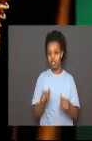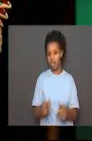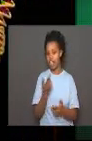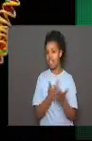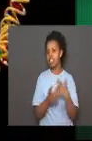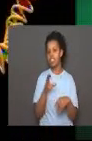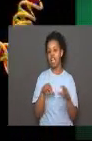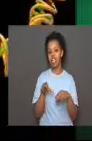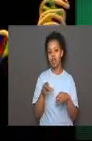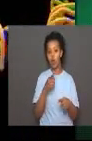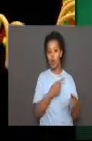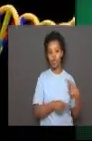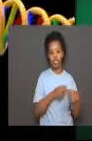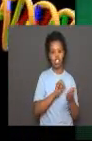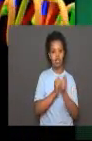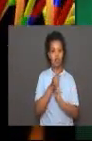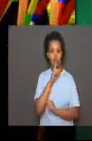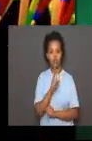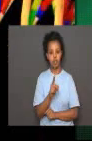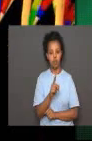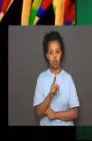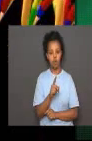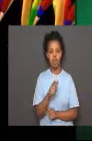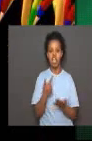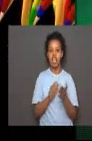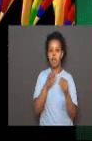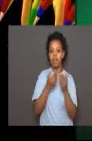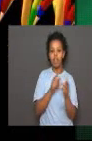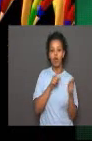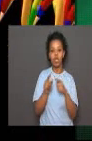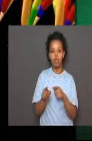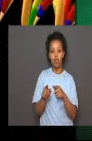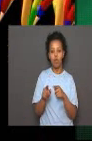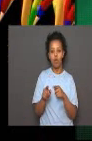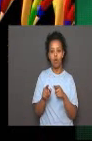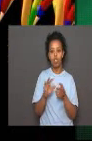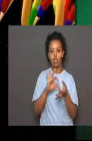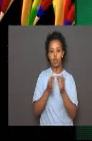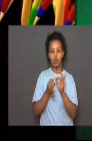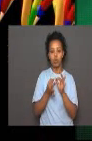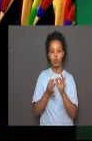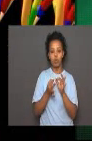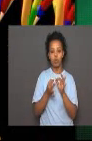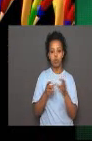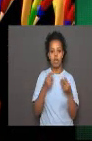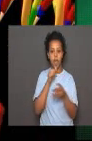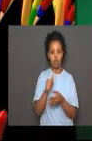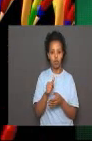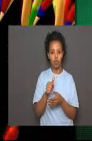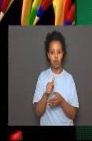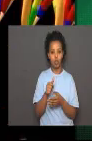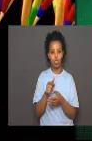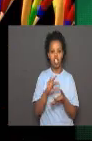Today, we discussed gene mutations, including missense,